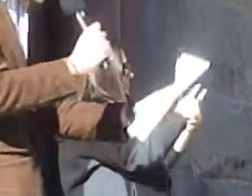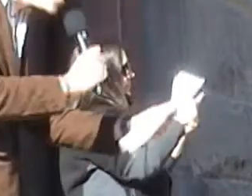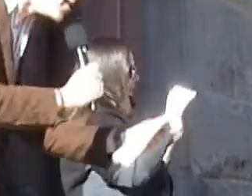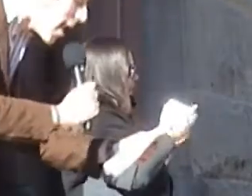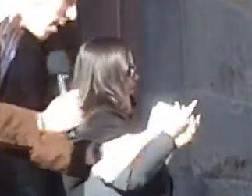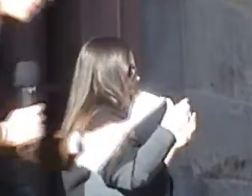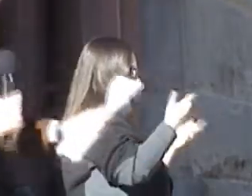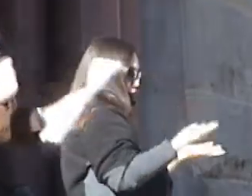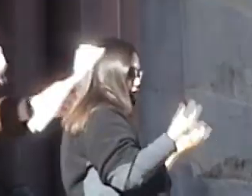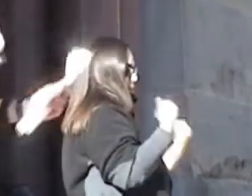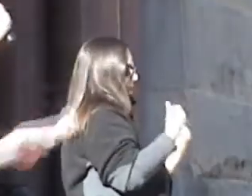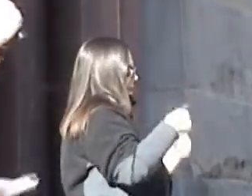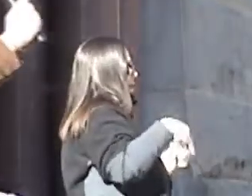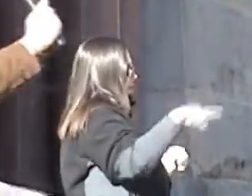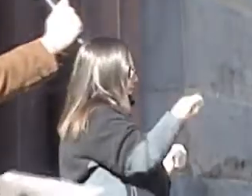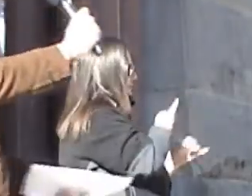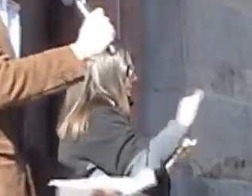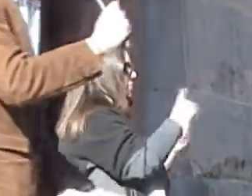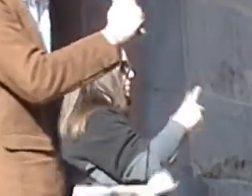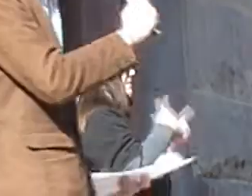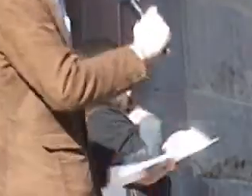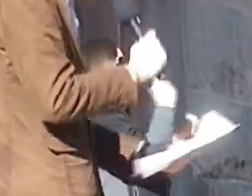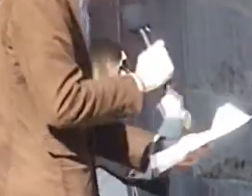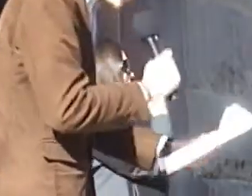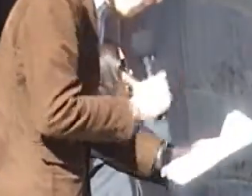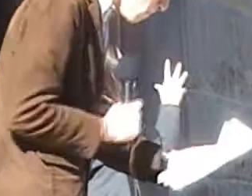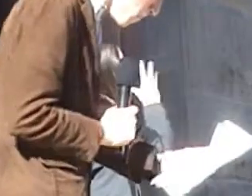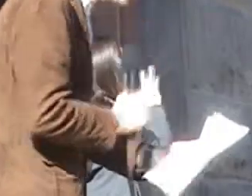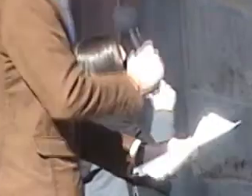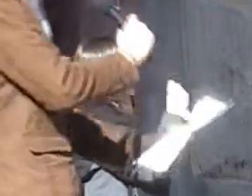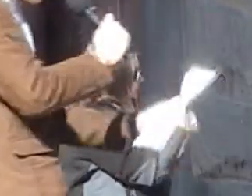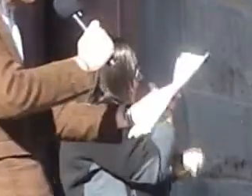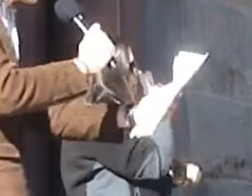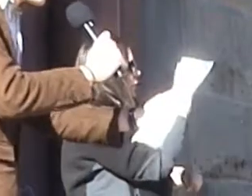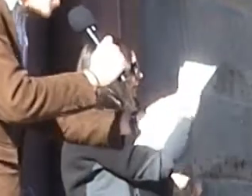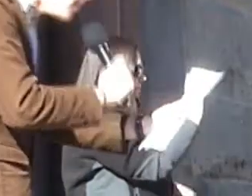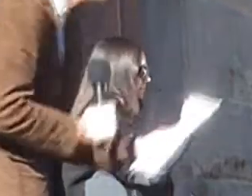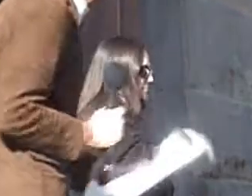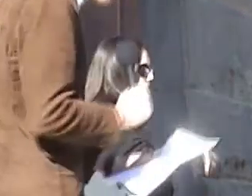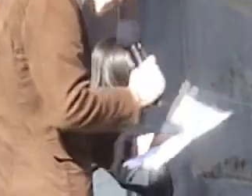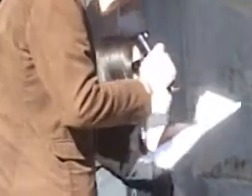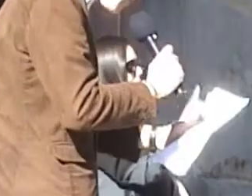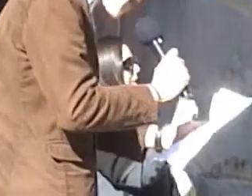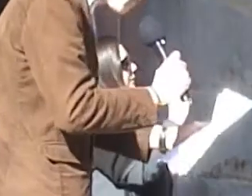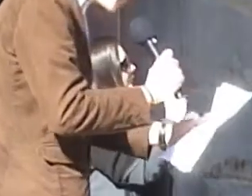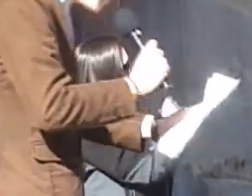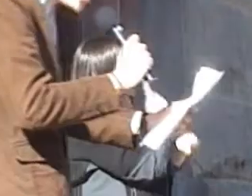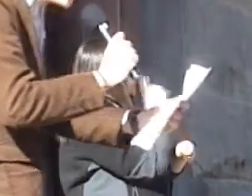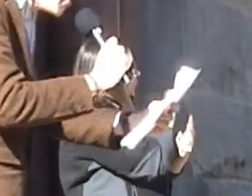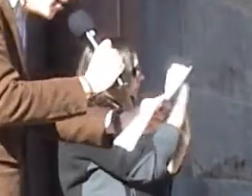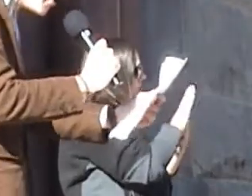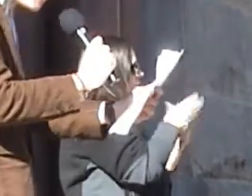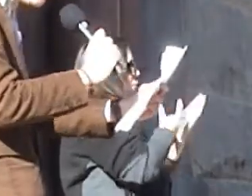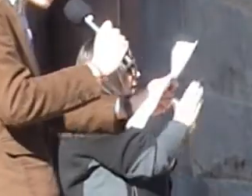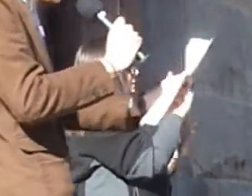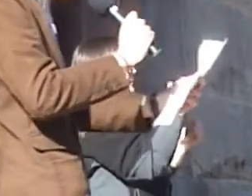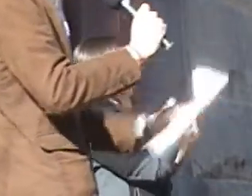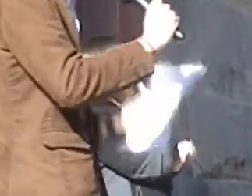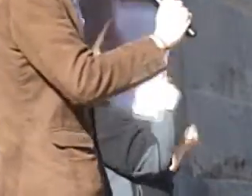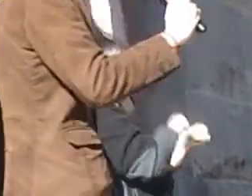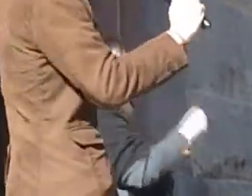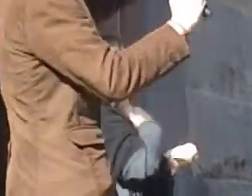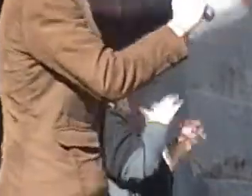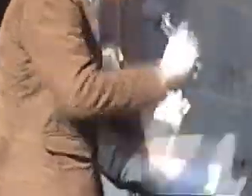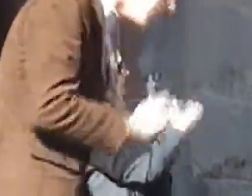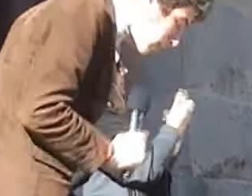we are right now, and I fought for my mom and I fought for Kim. Fought for the rights and fought for the possibility of my family